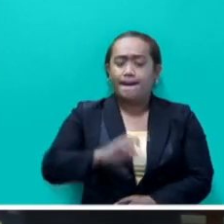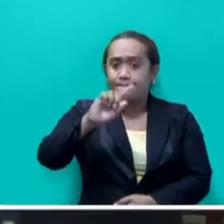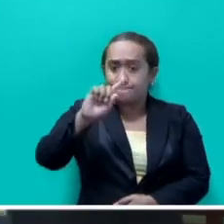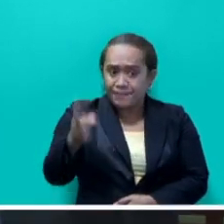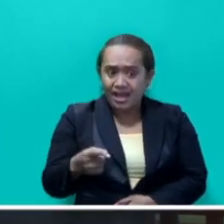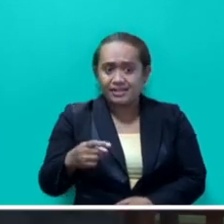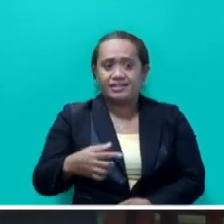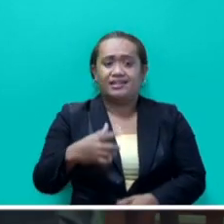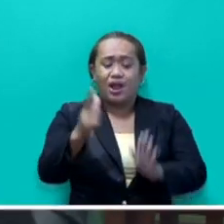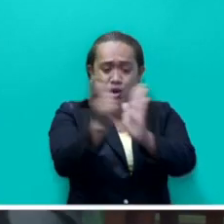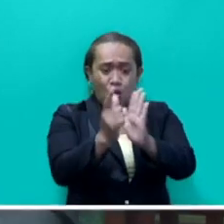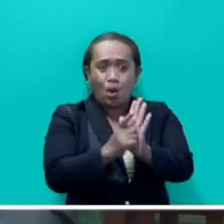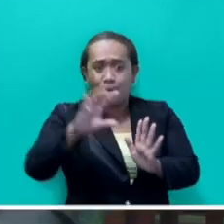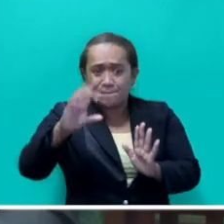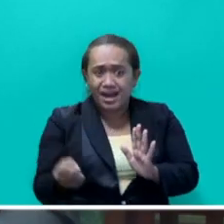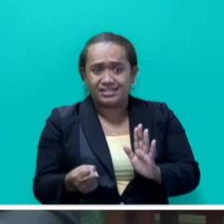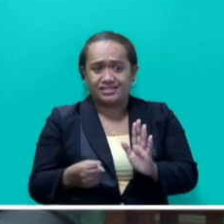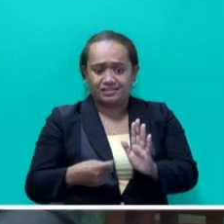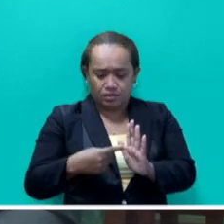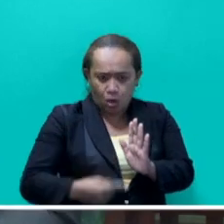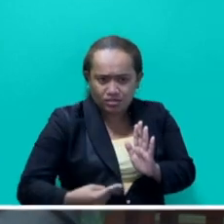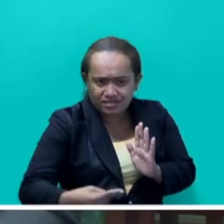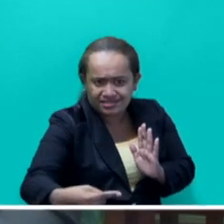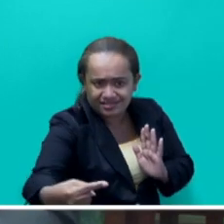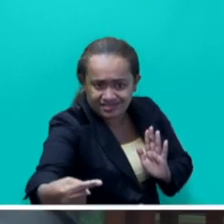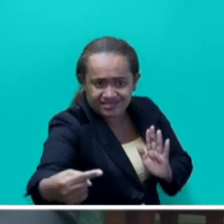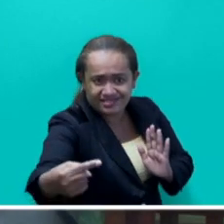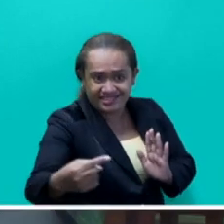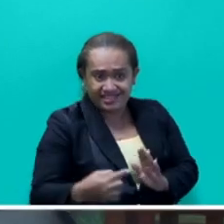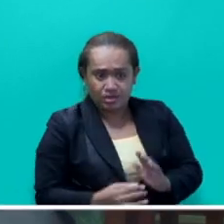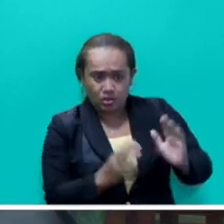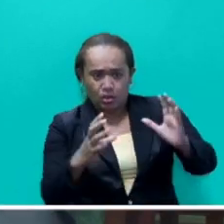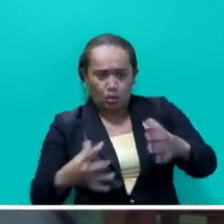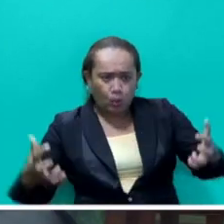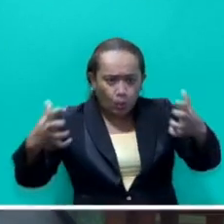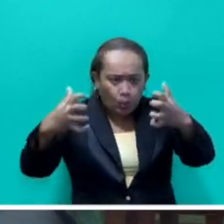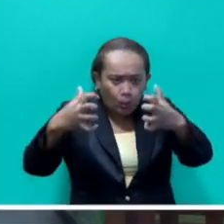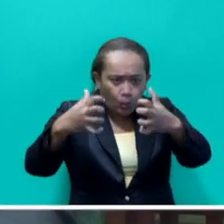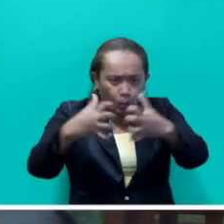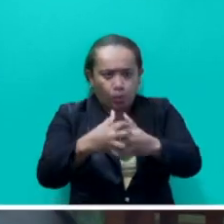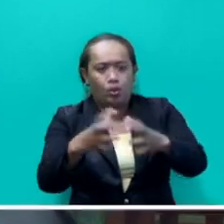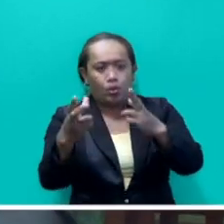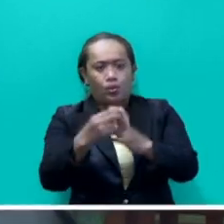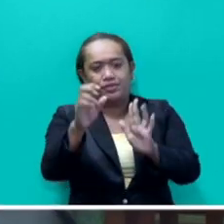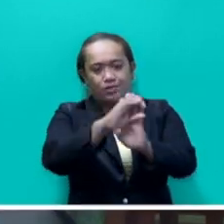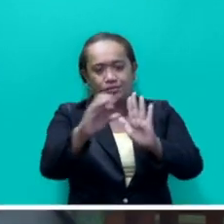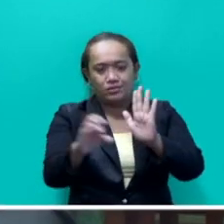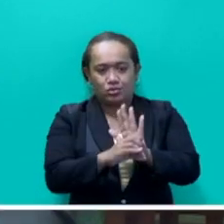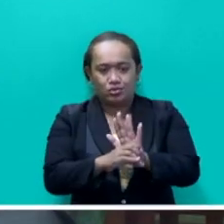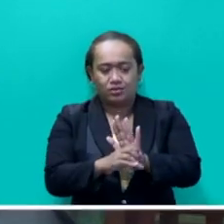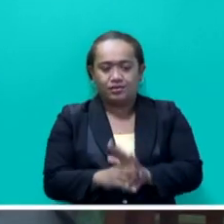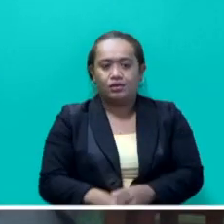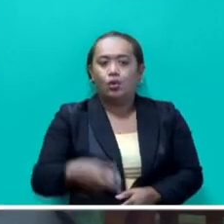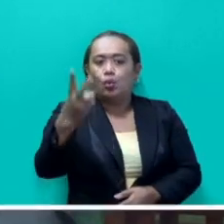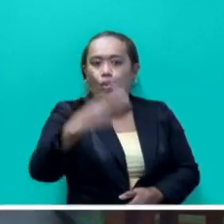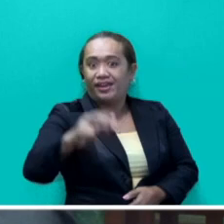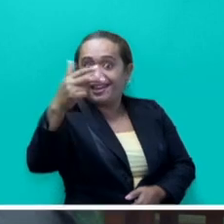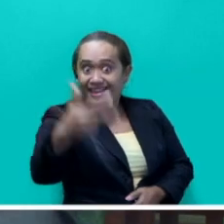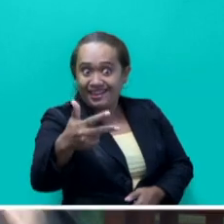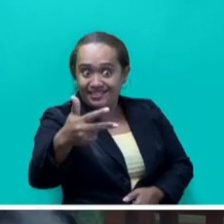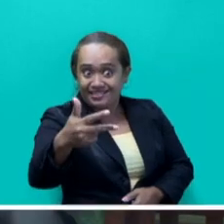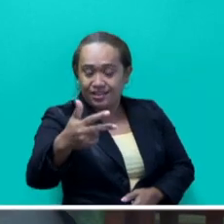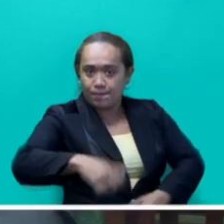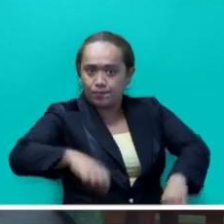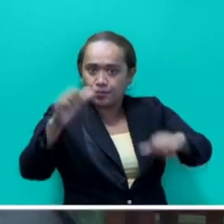Whatever laws that are made has to be consistent with the Constitution. And 28 protects the rights of